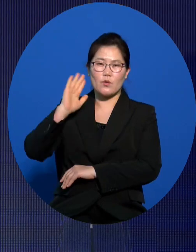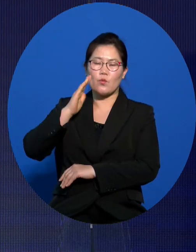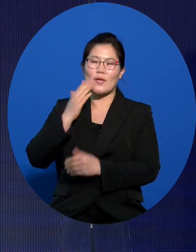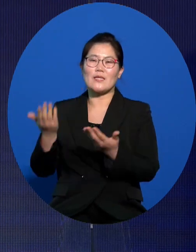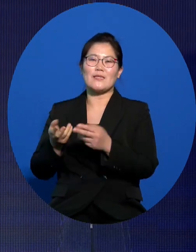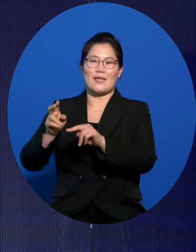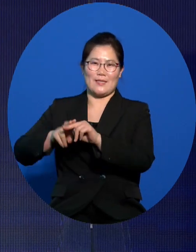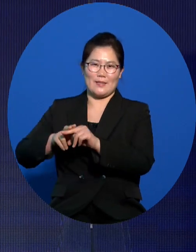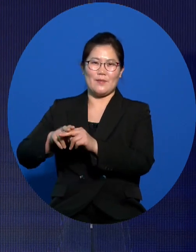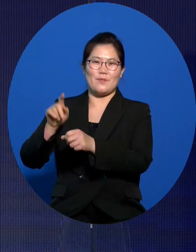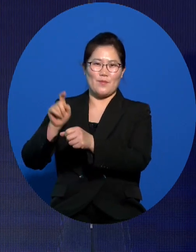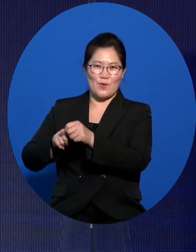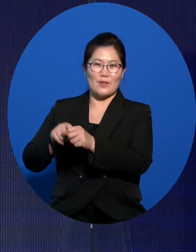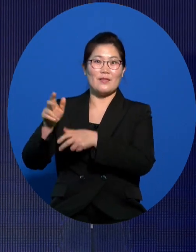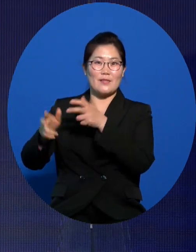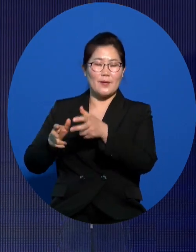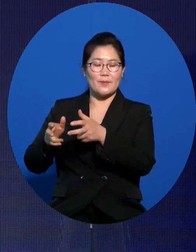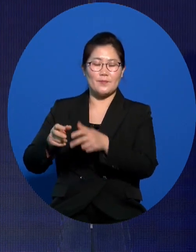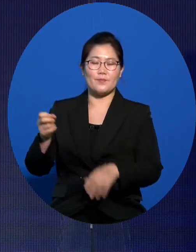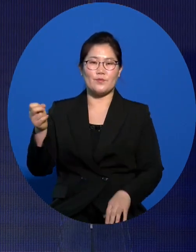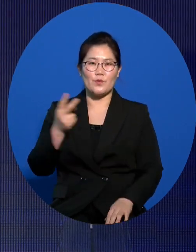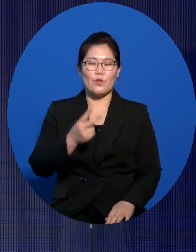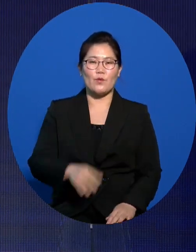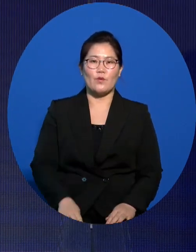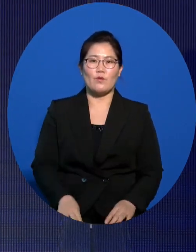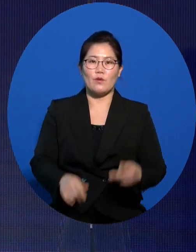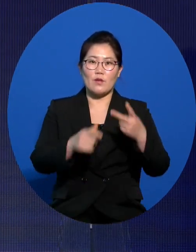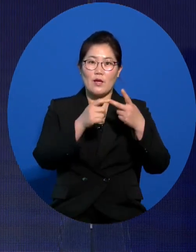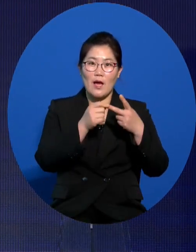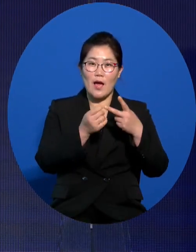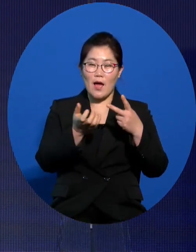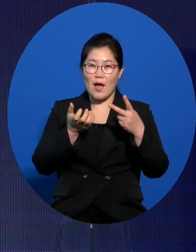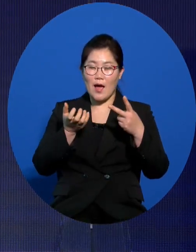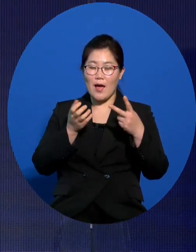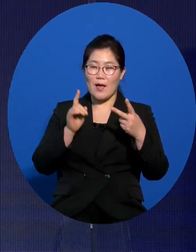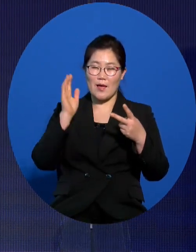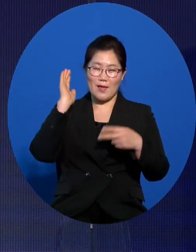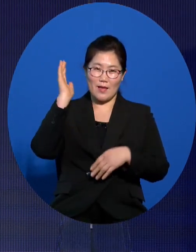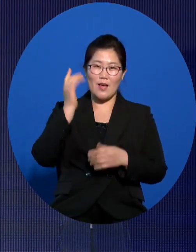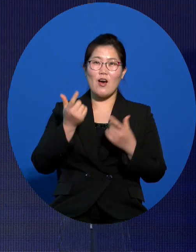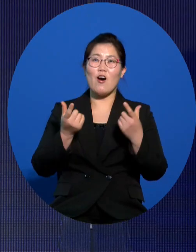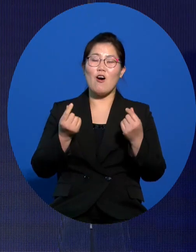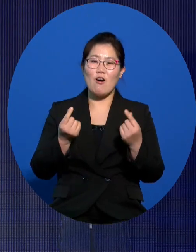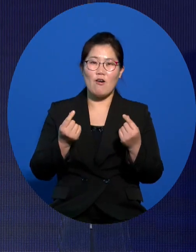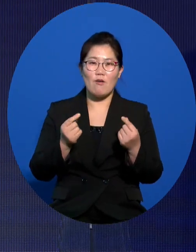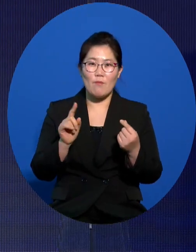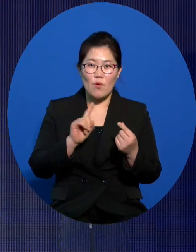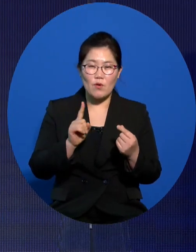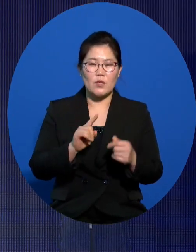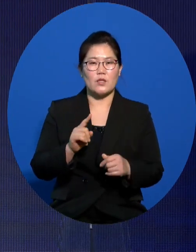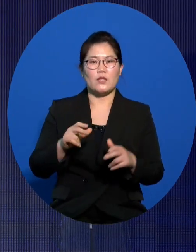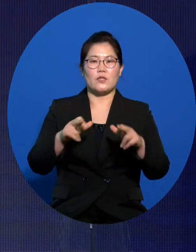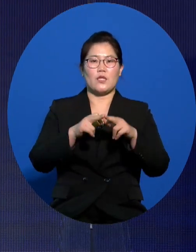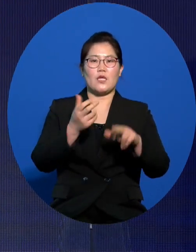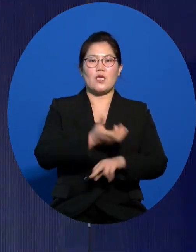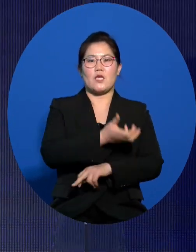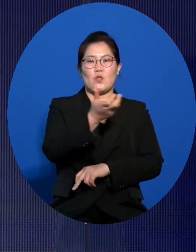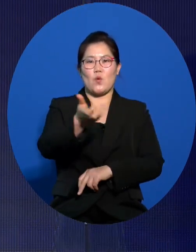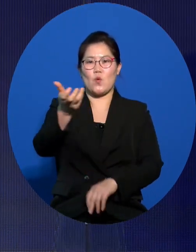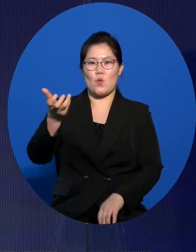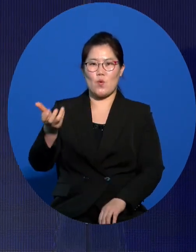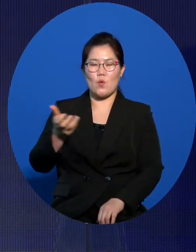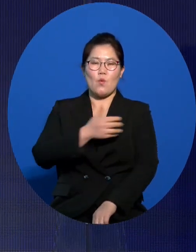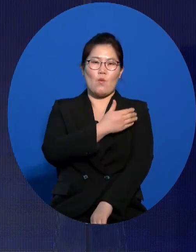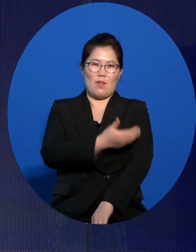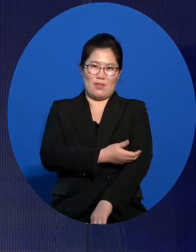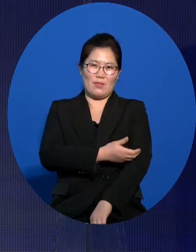about the jobs for the persons with disabilities. And second, I think Mr. Chun talked about this as well, but it's about the